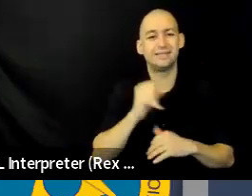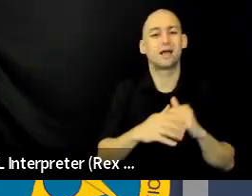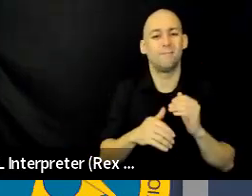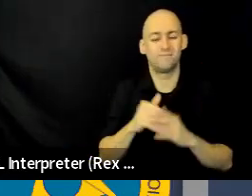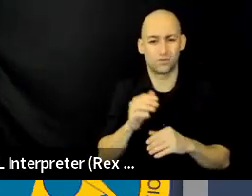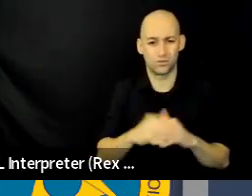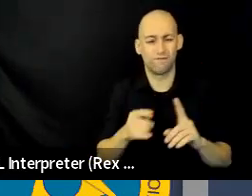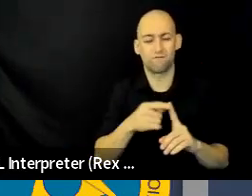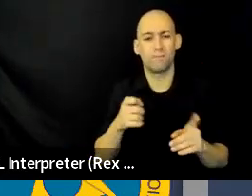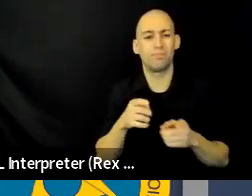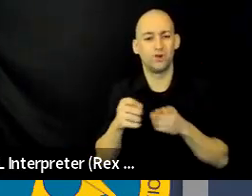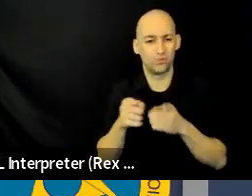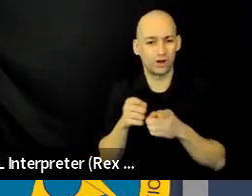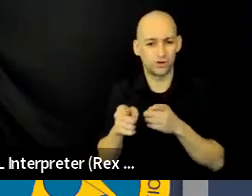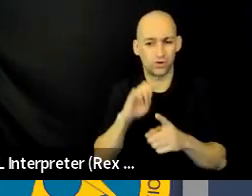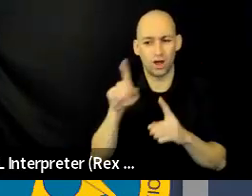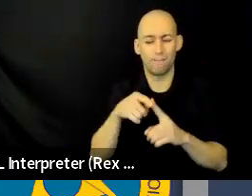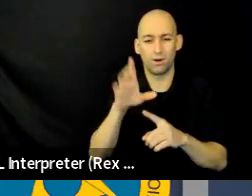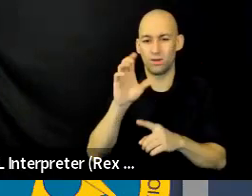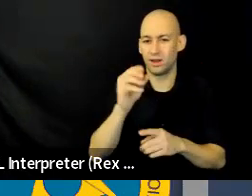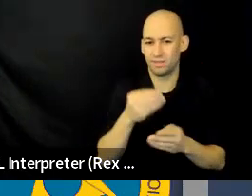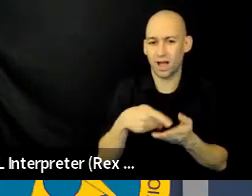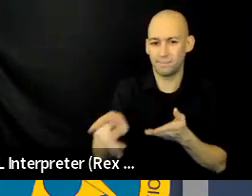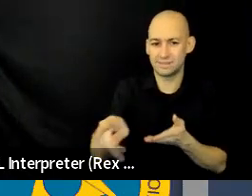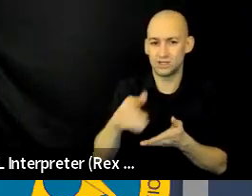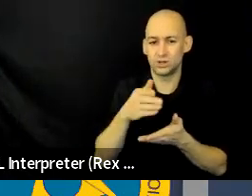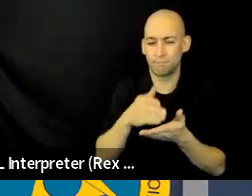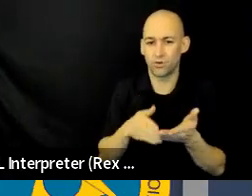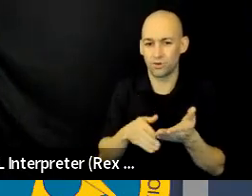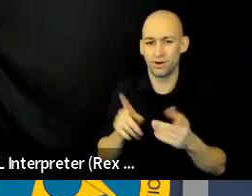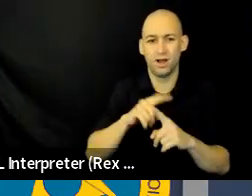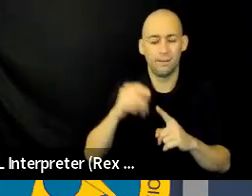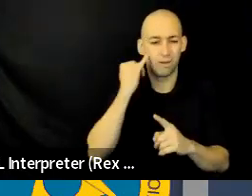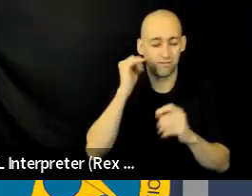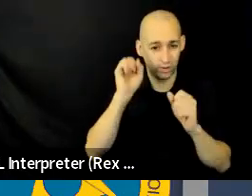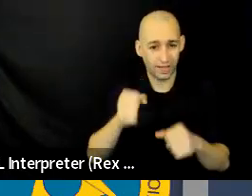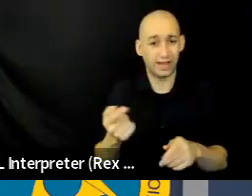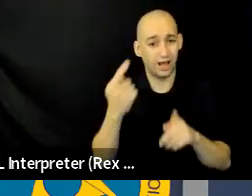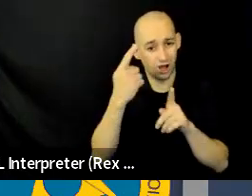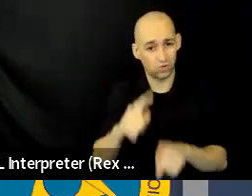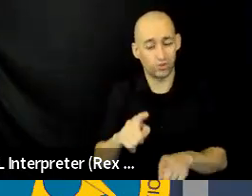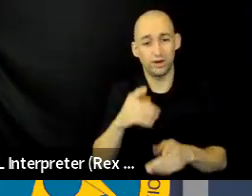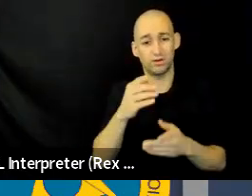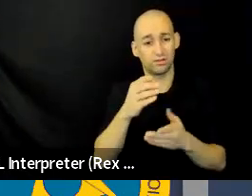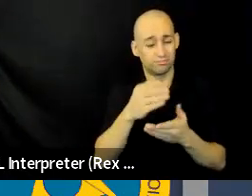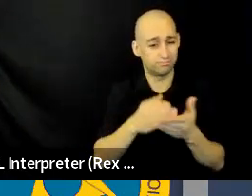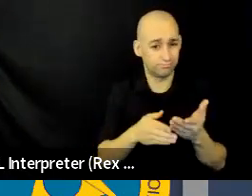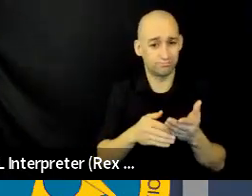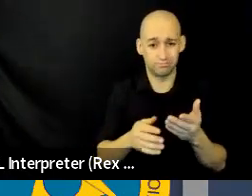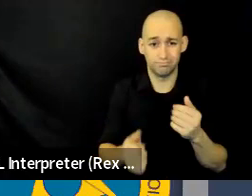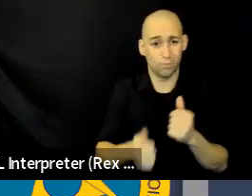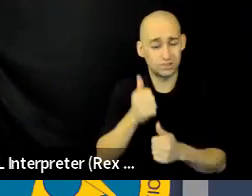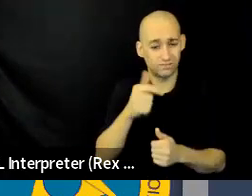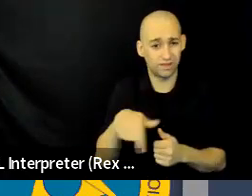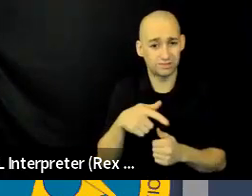the director about the compensation part of it. But if we can agree to the bulk of it, hopefully someone else within